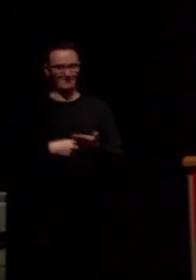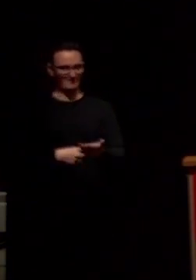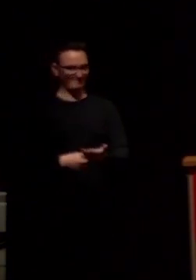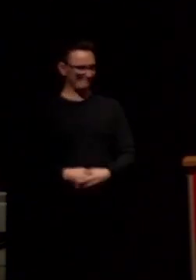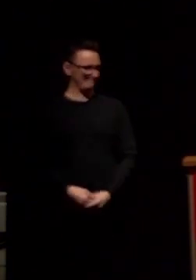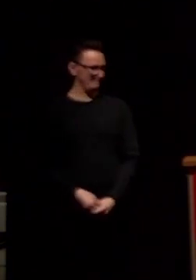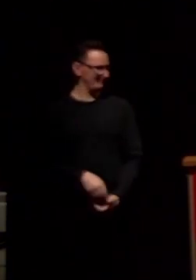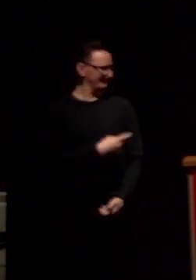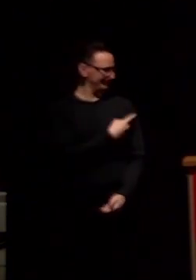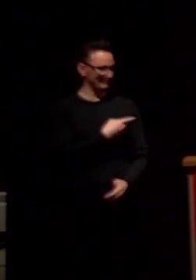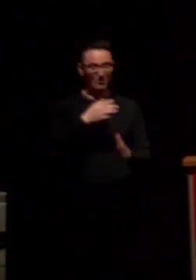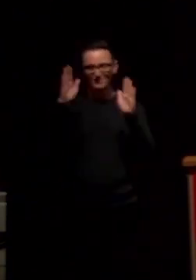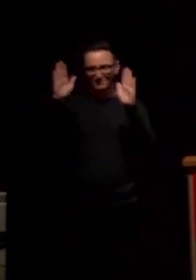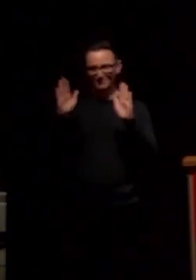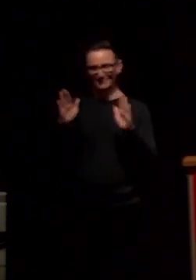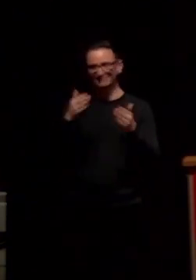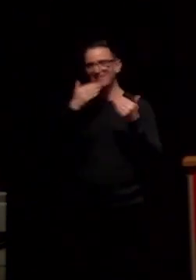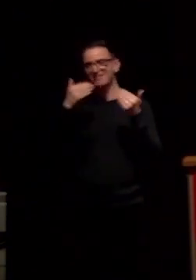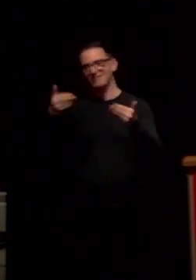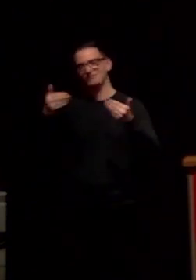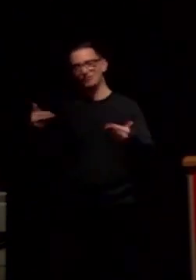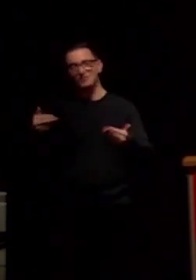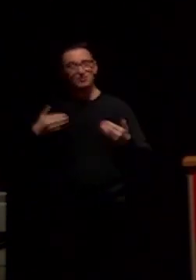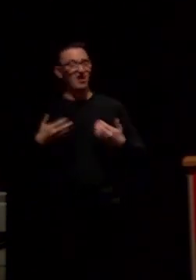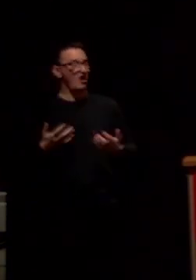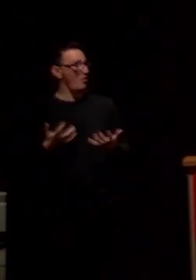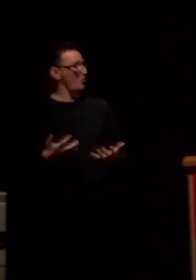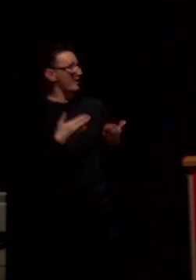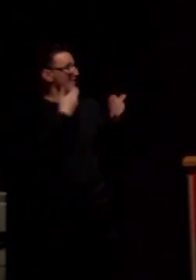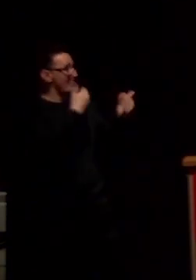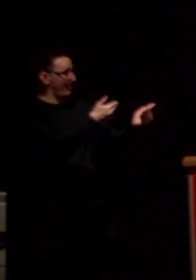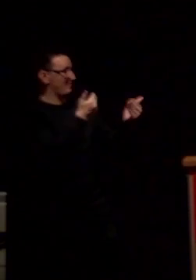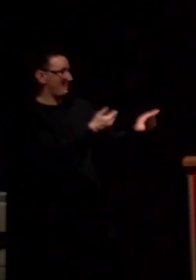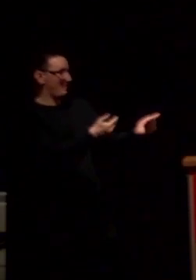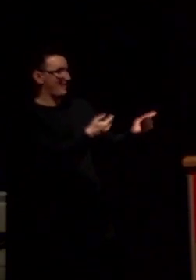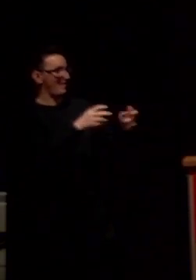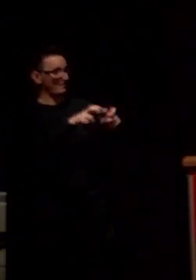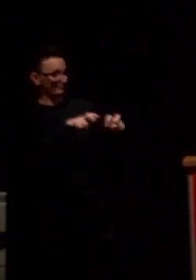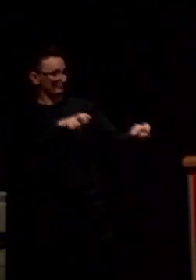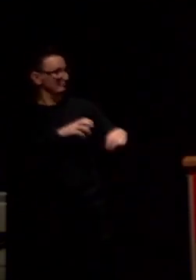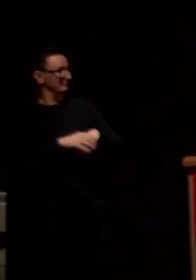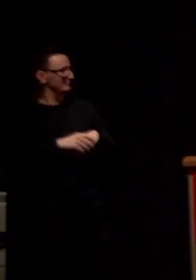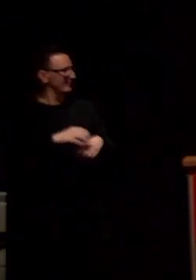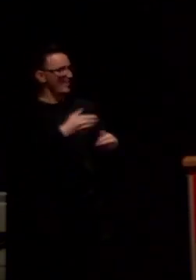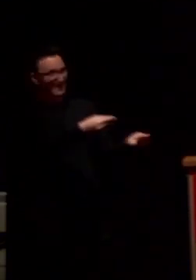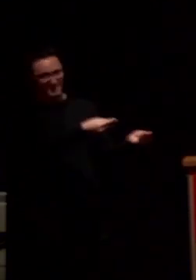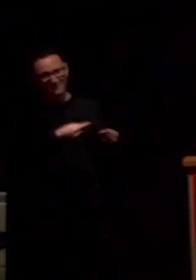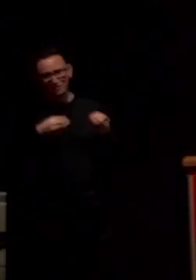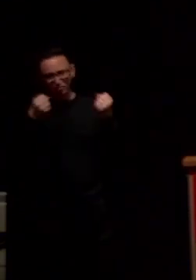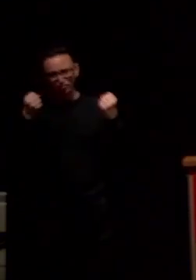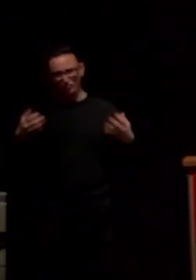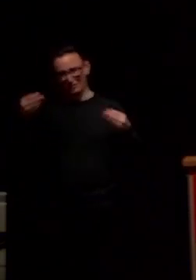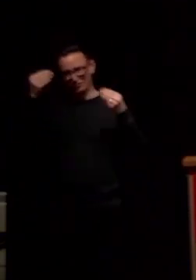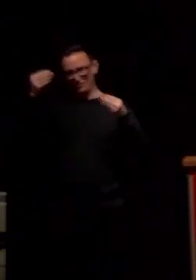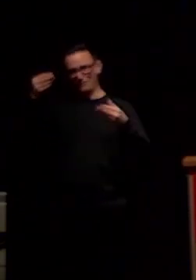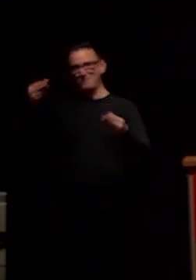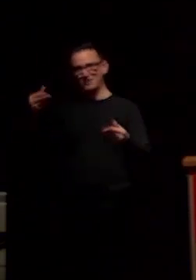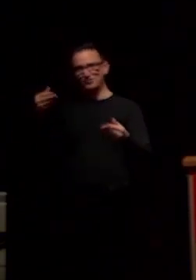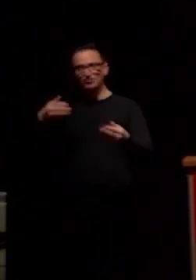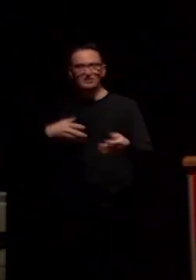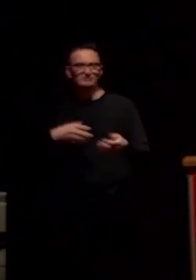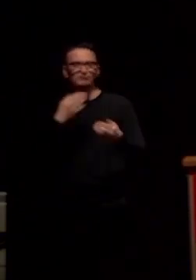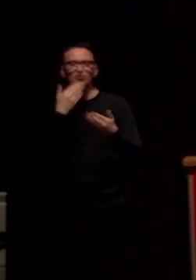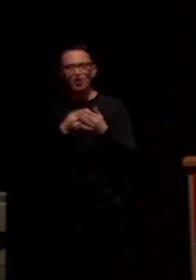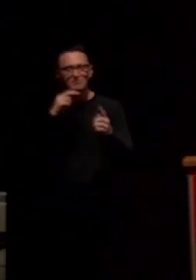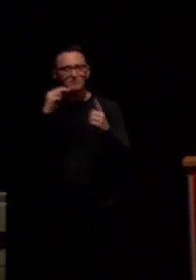Great. Thank you so much. I really want to thank our panelists. They've given us so much to think about, so much to work with, wonderful insights and